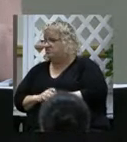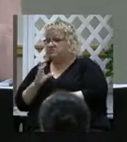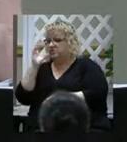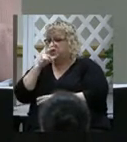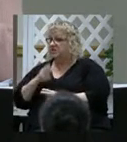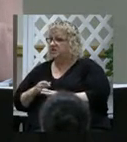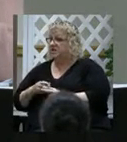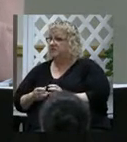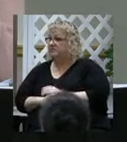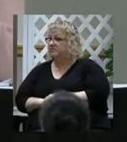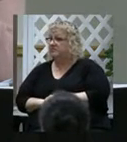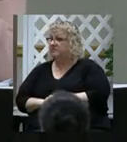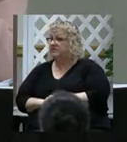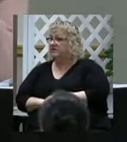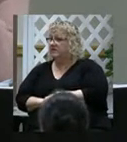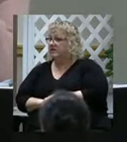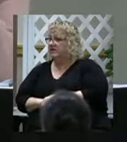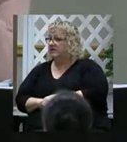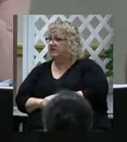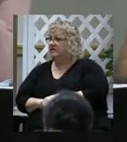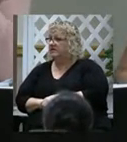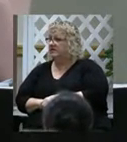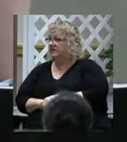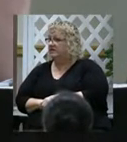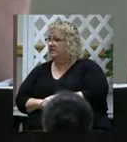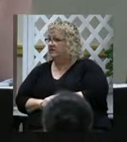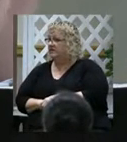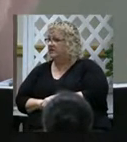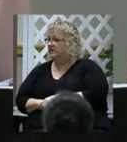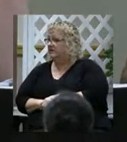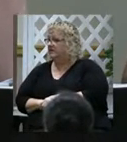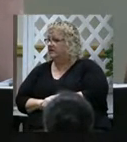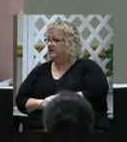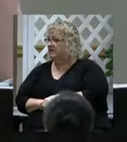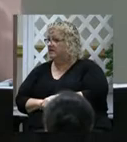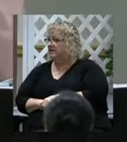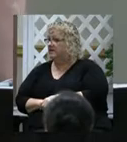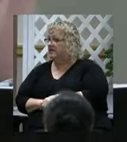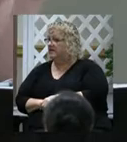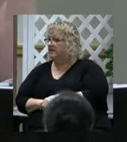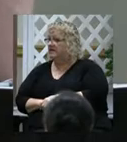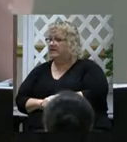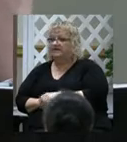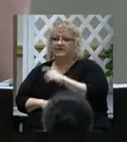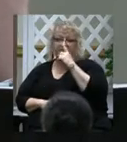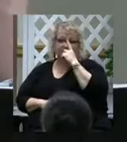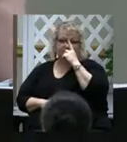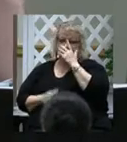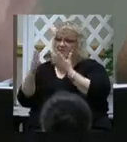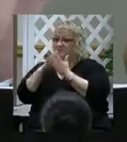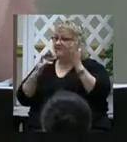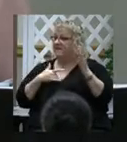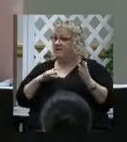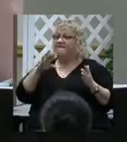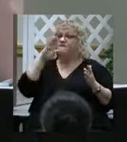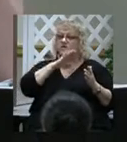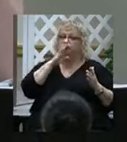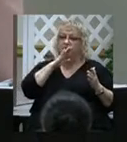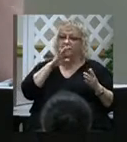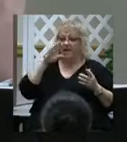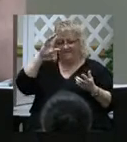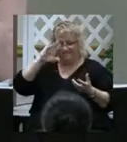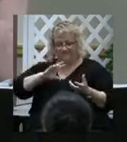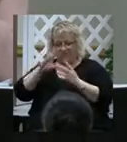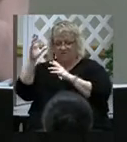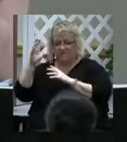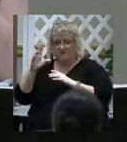She's doing it on purpose. So are you feeling annoyed, frustrated, confused? What am I trying to do? Well, this